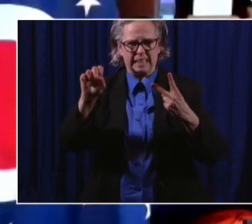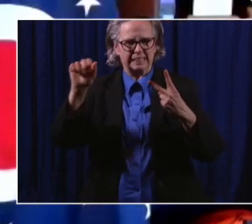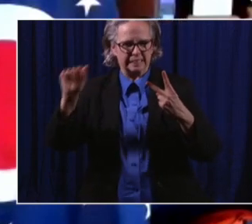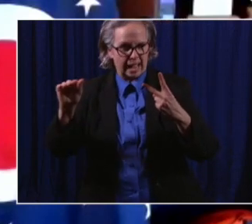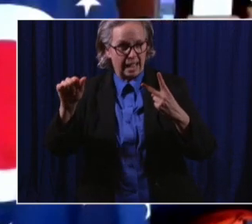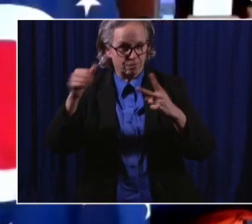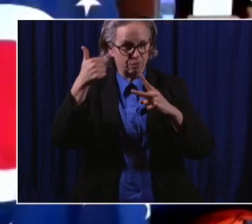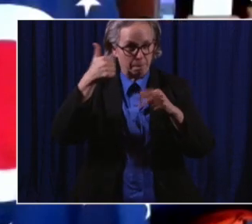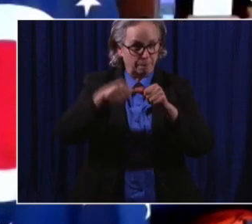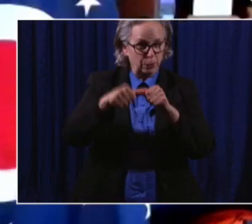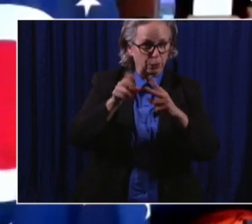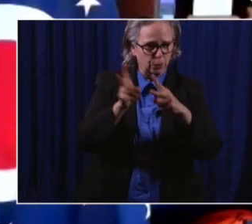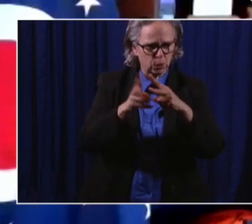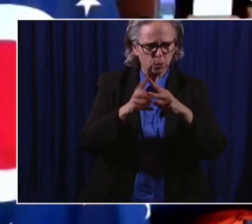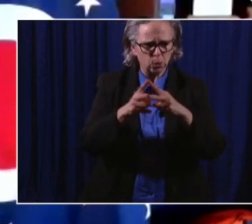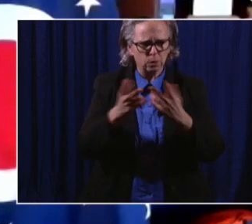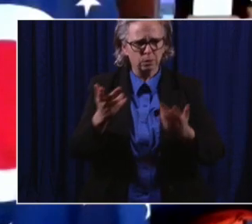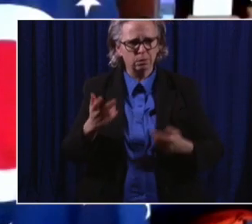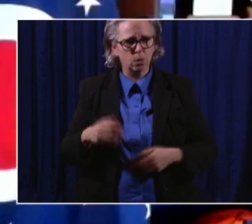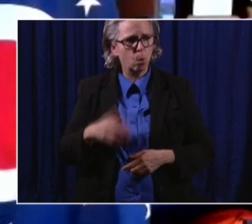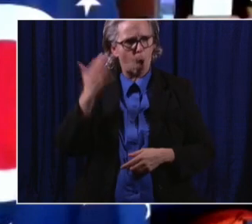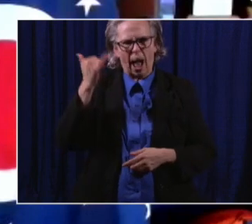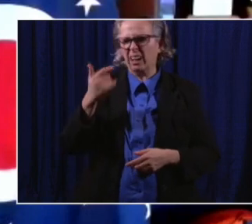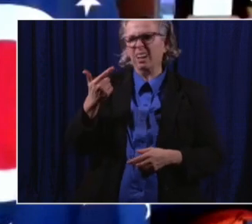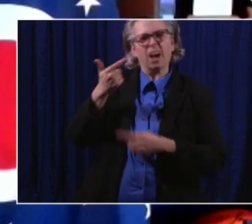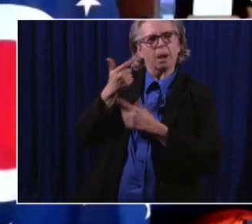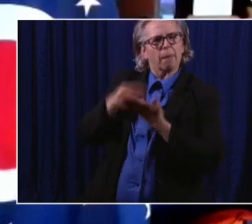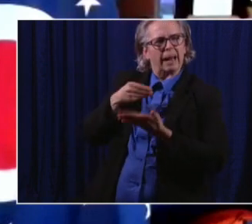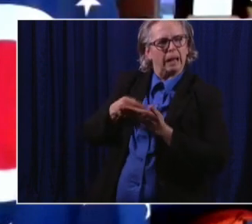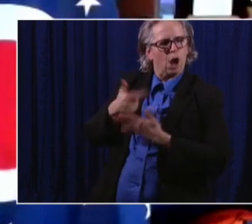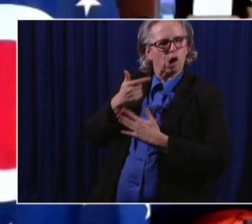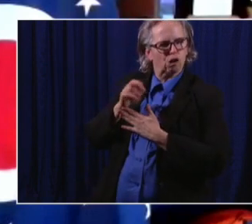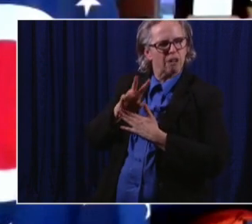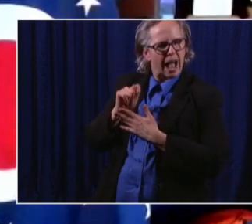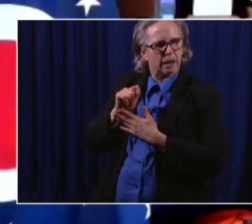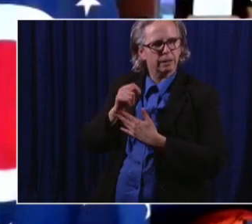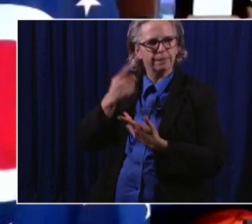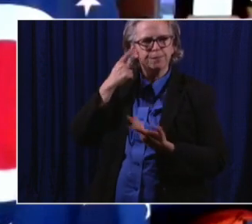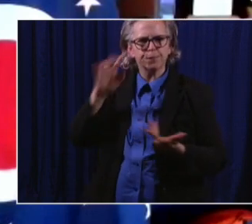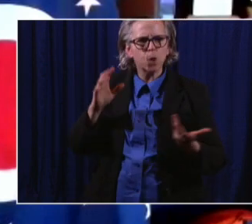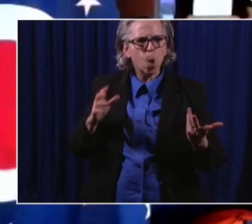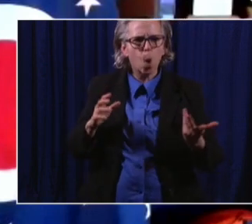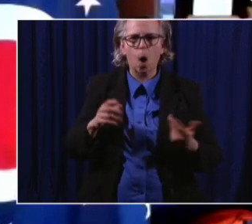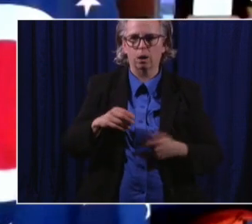for Appalachia, that the Development Services Agency had some grants for PPE.